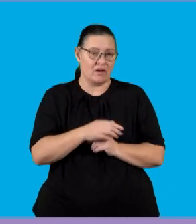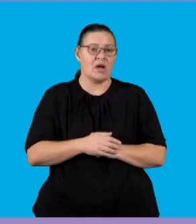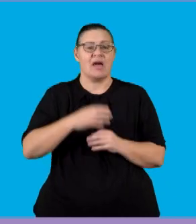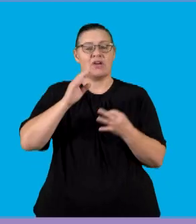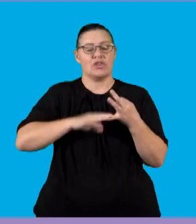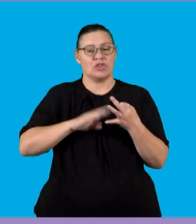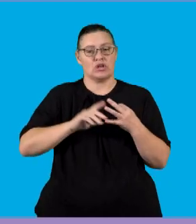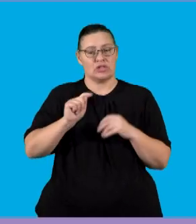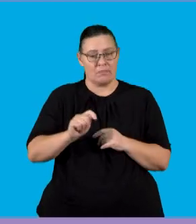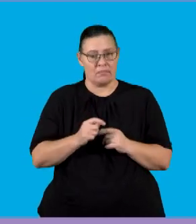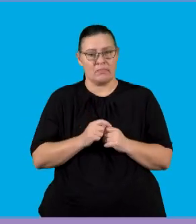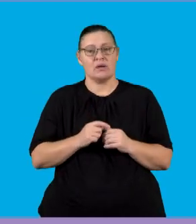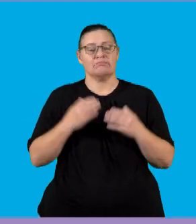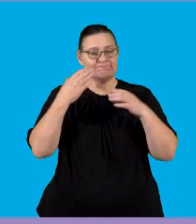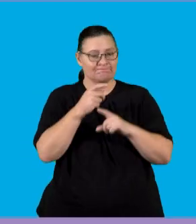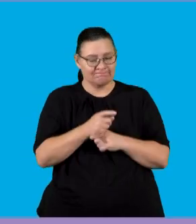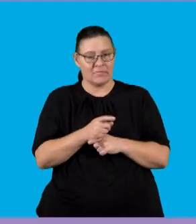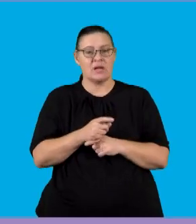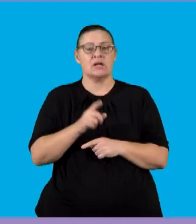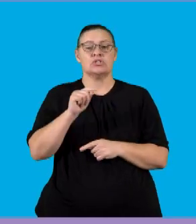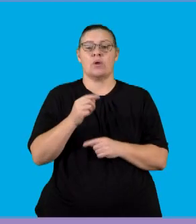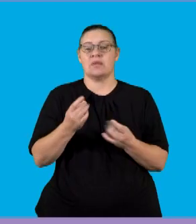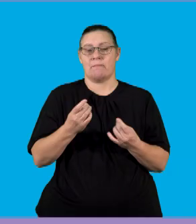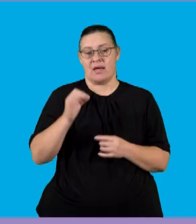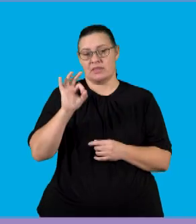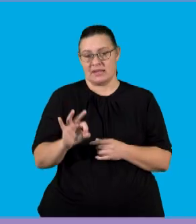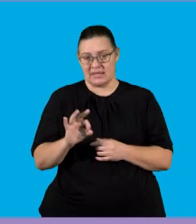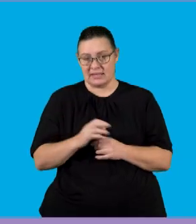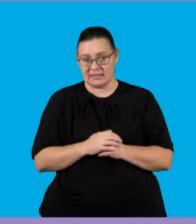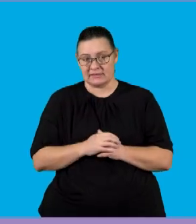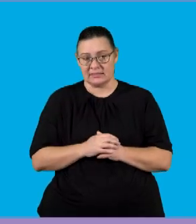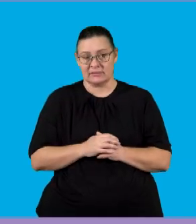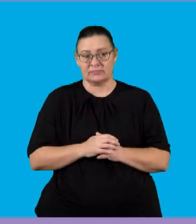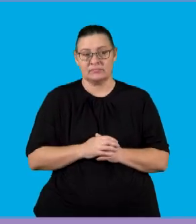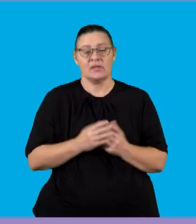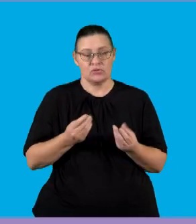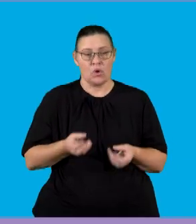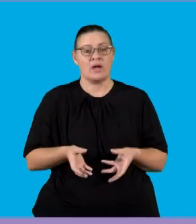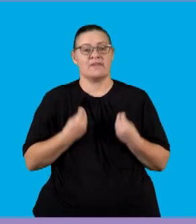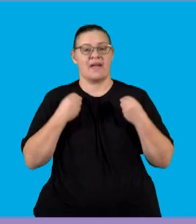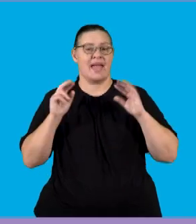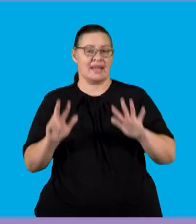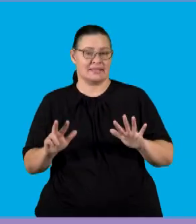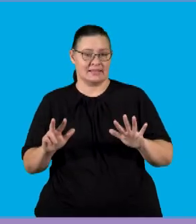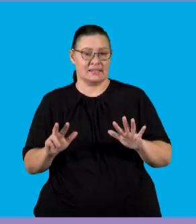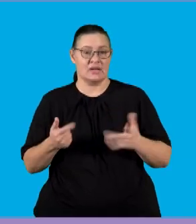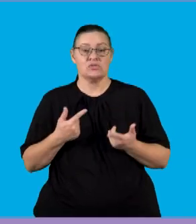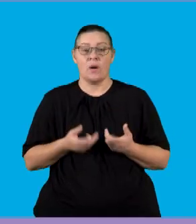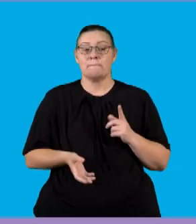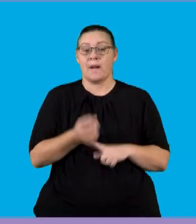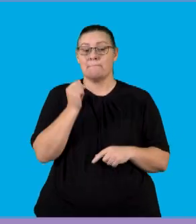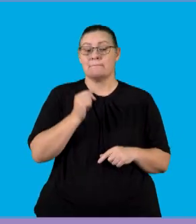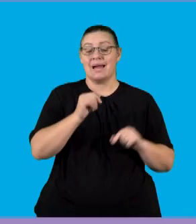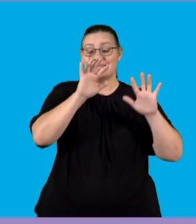if we take the third term, constant ratio being 2 and our term number being 3, that is giving us that 8. So for us to